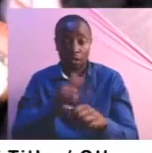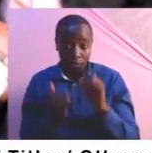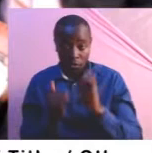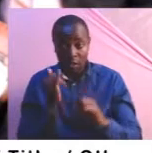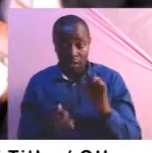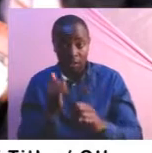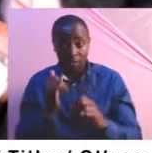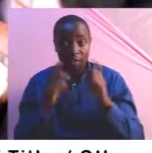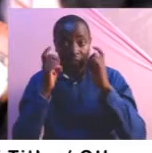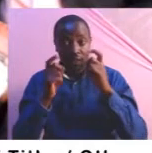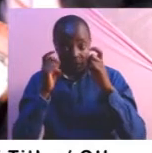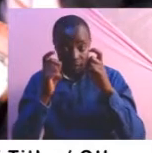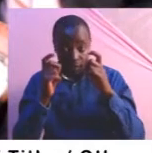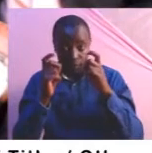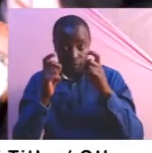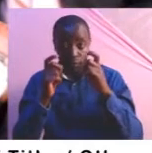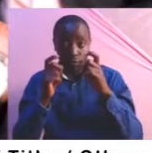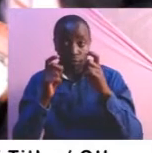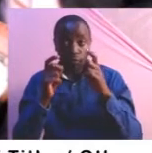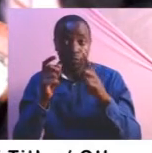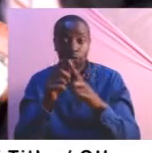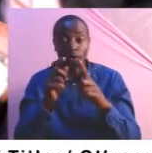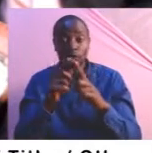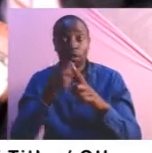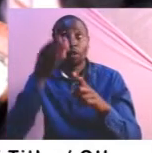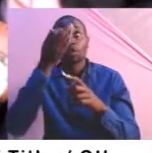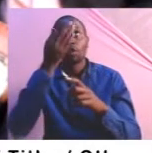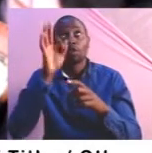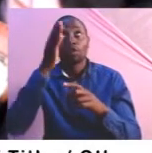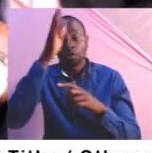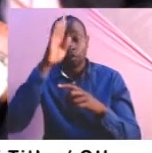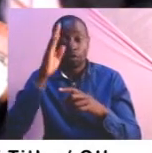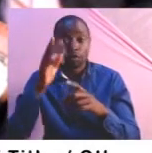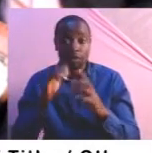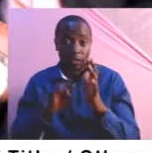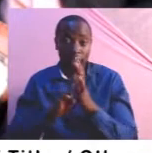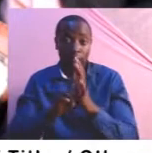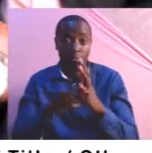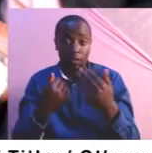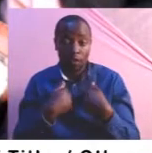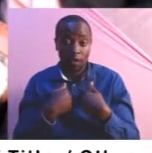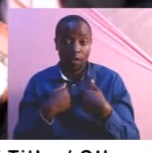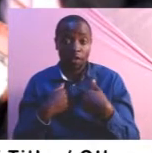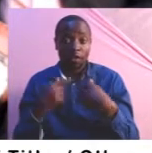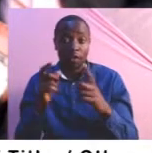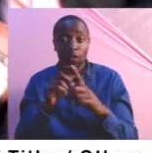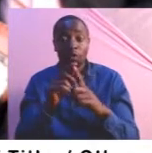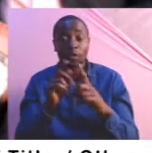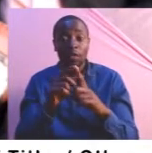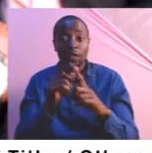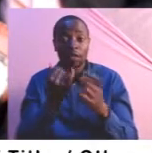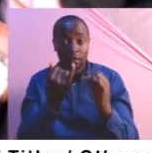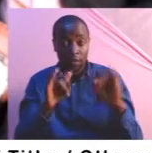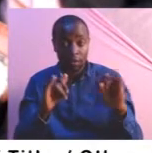justify sin. The Word of God, let me use just this as an example. The Word of God is very clear about people